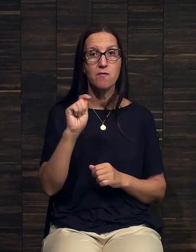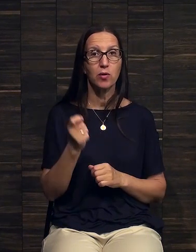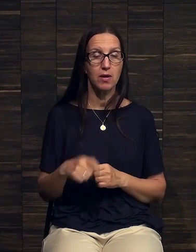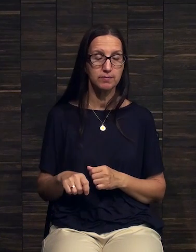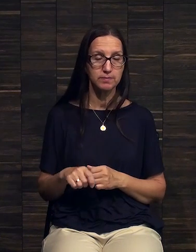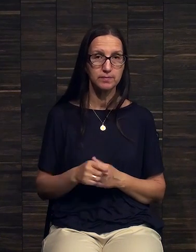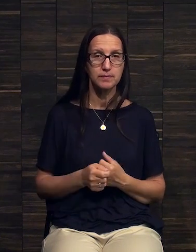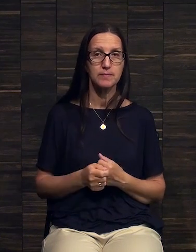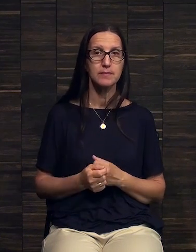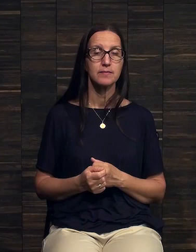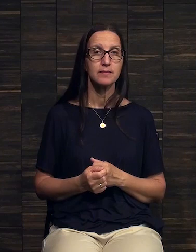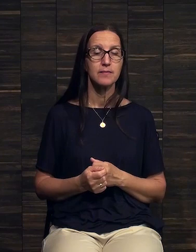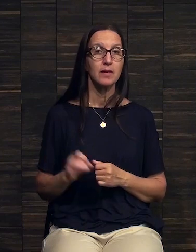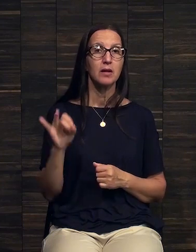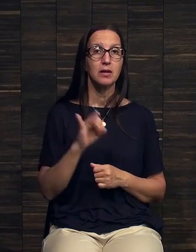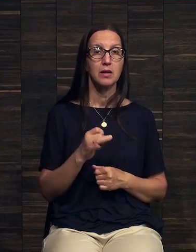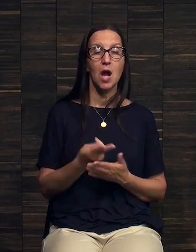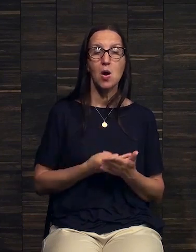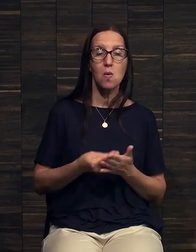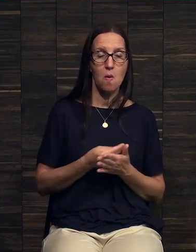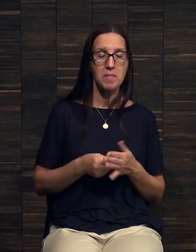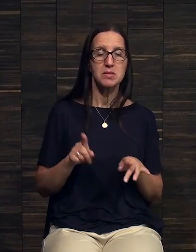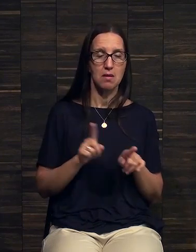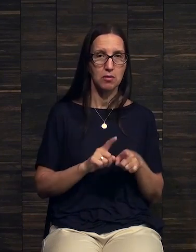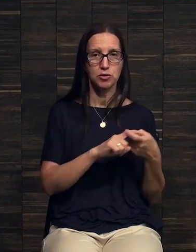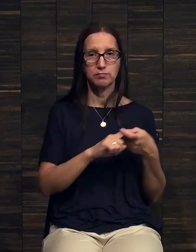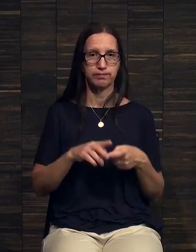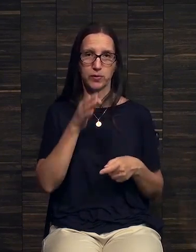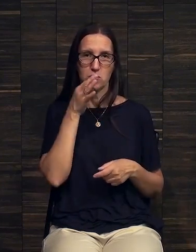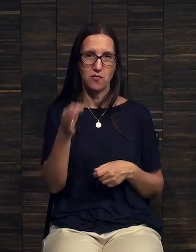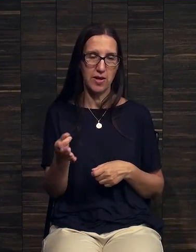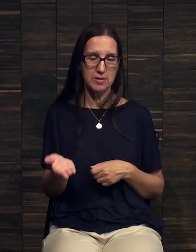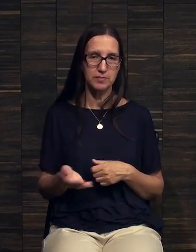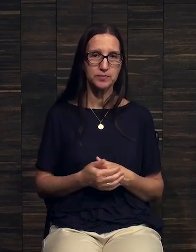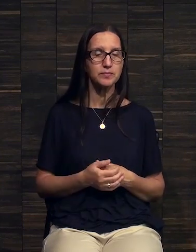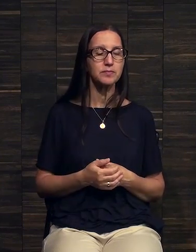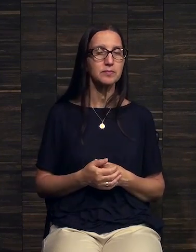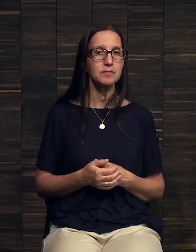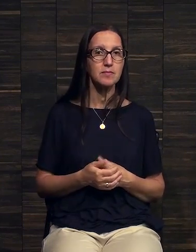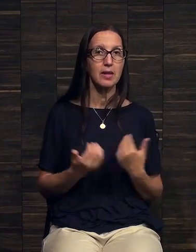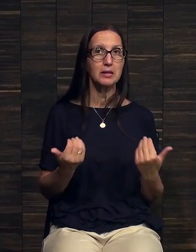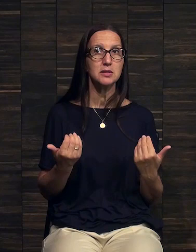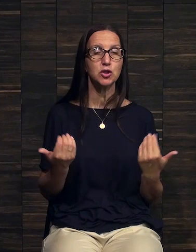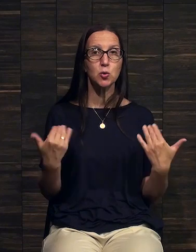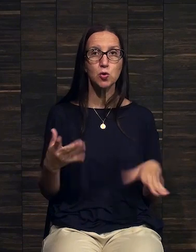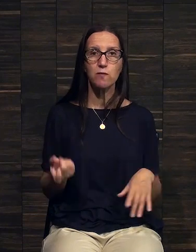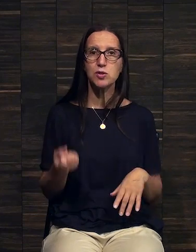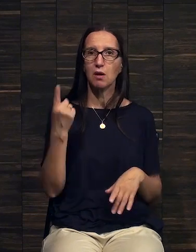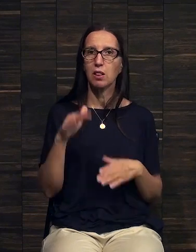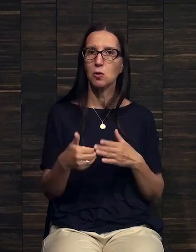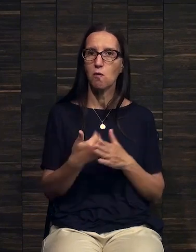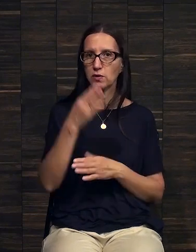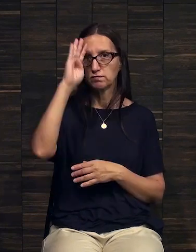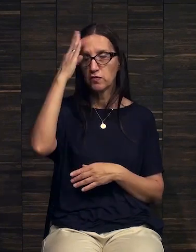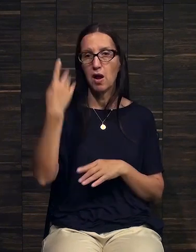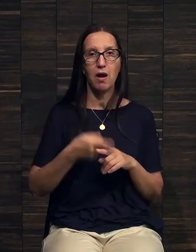1938, World War One has begun, and the comics books become extremely popular. In the there